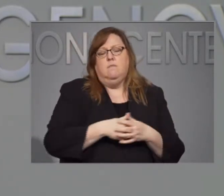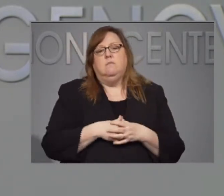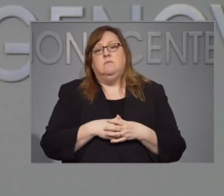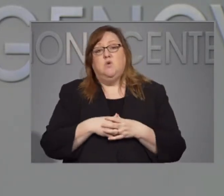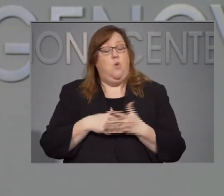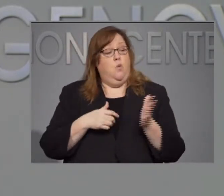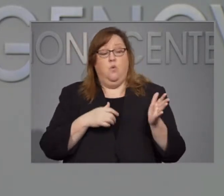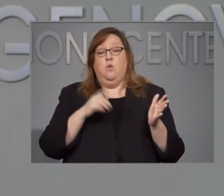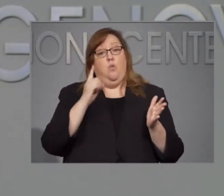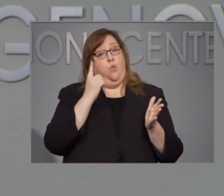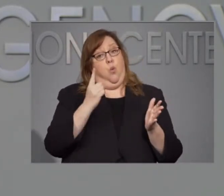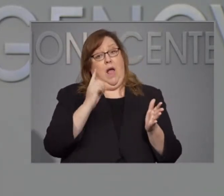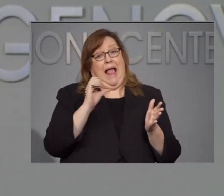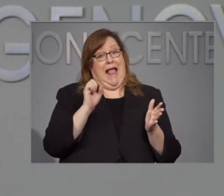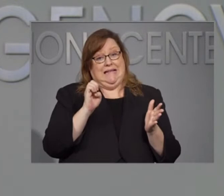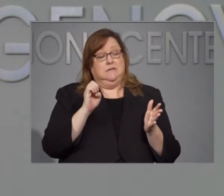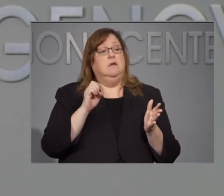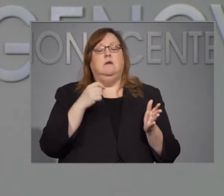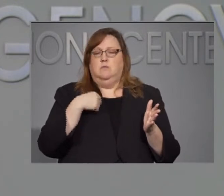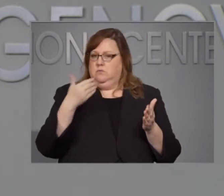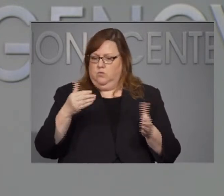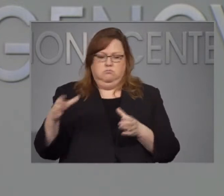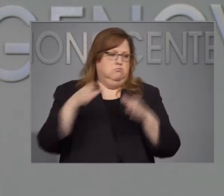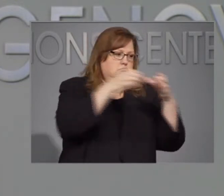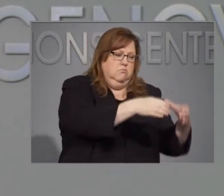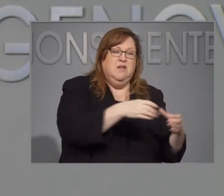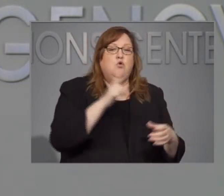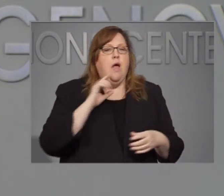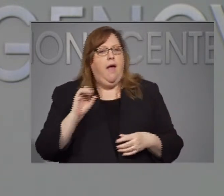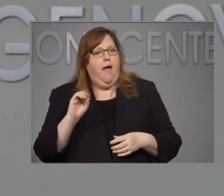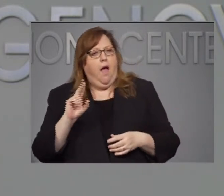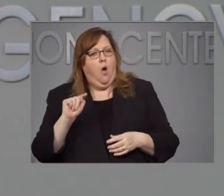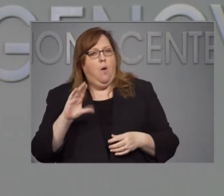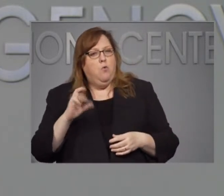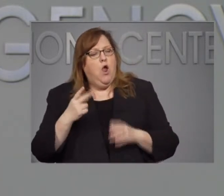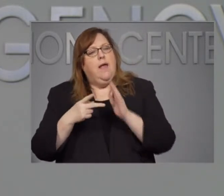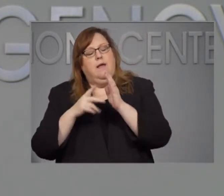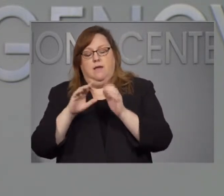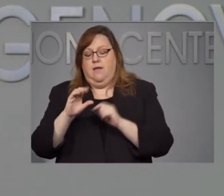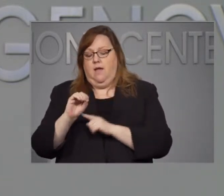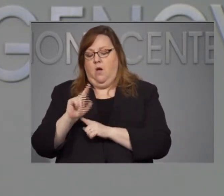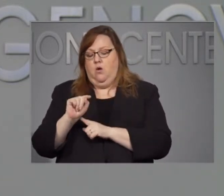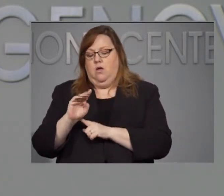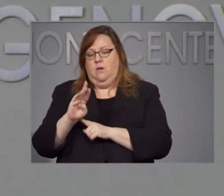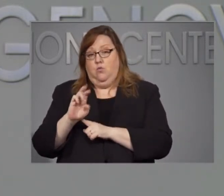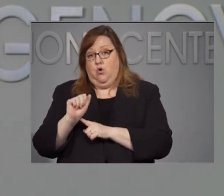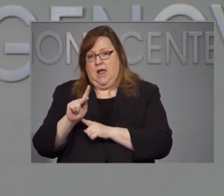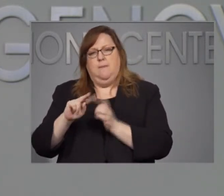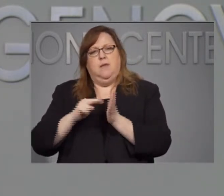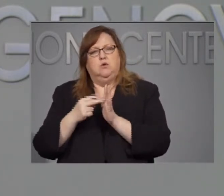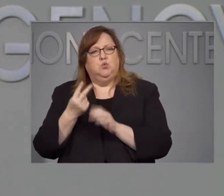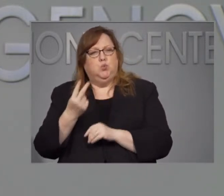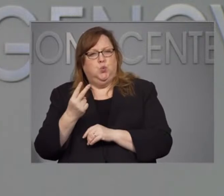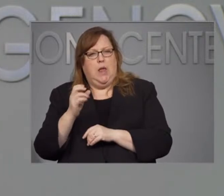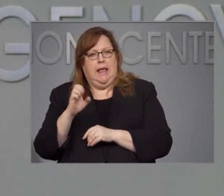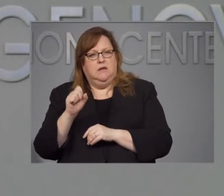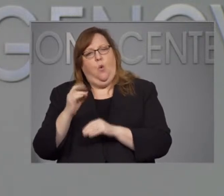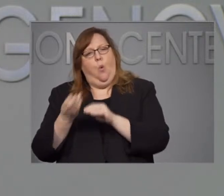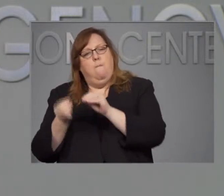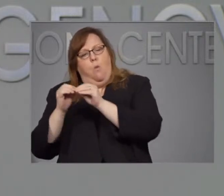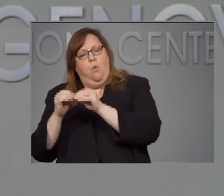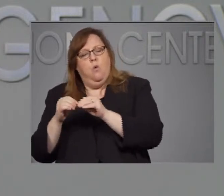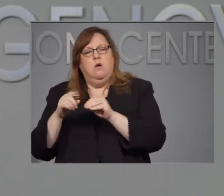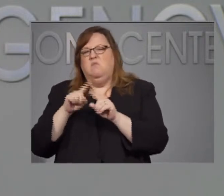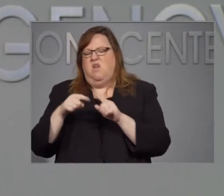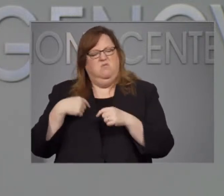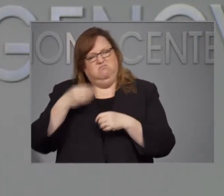case, again, an outbreak is 2 or more cases, but we said even one case, we make sure that teams go from the local health department